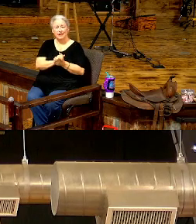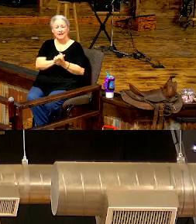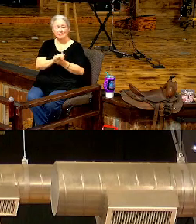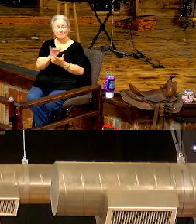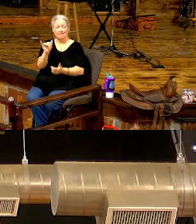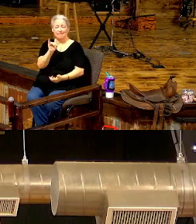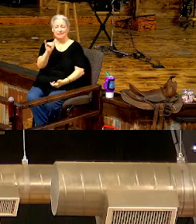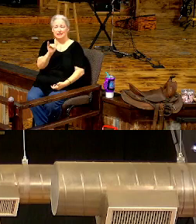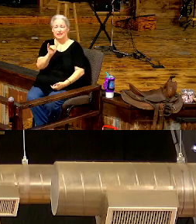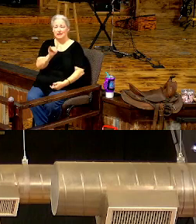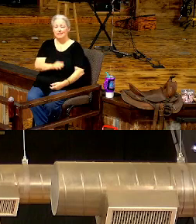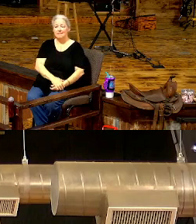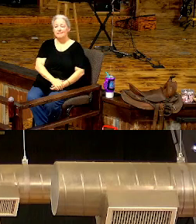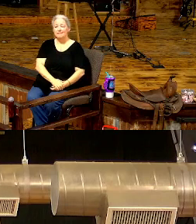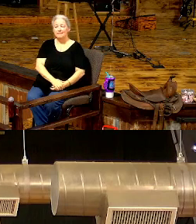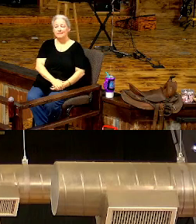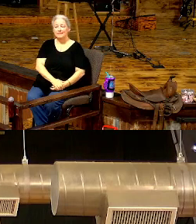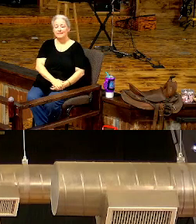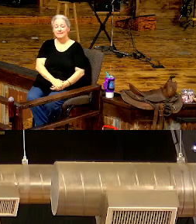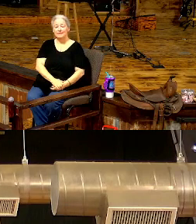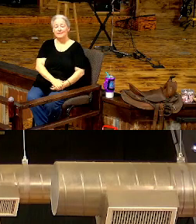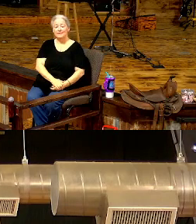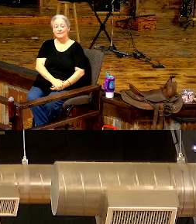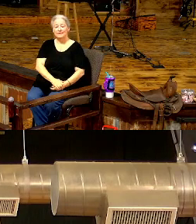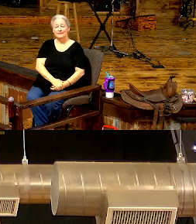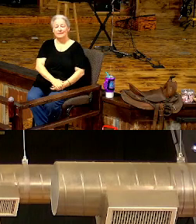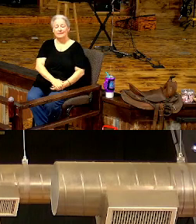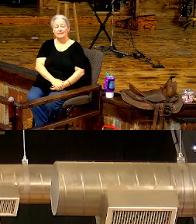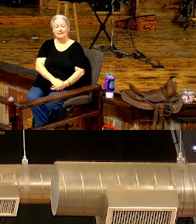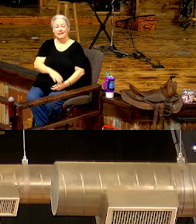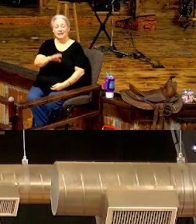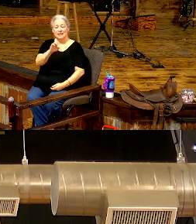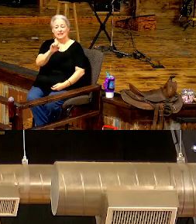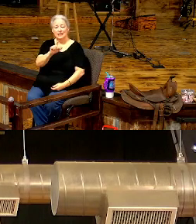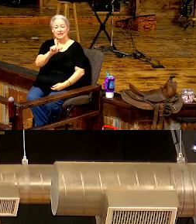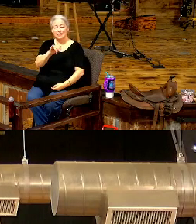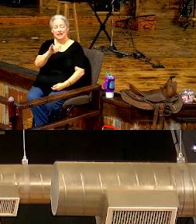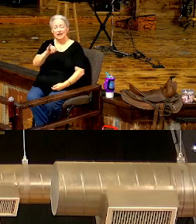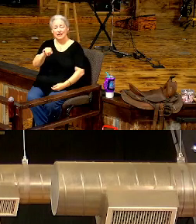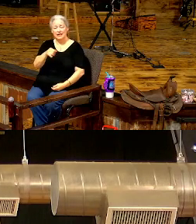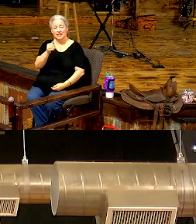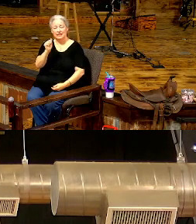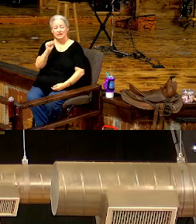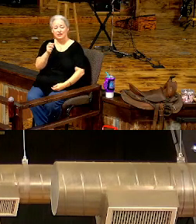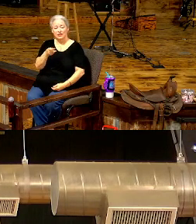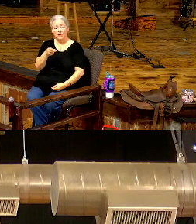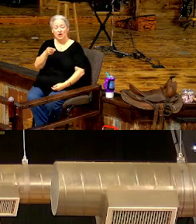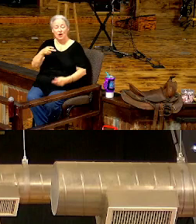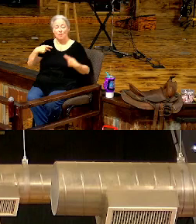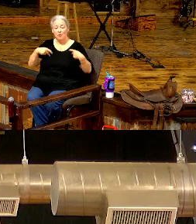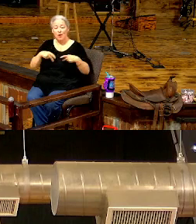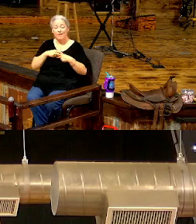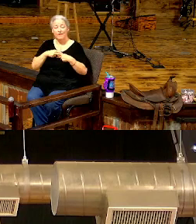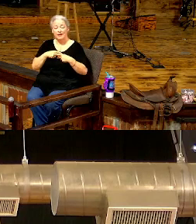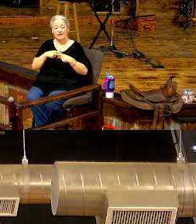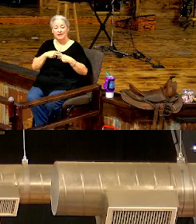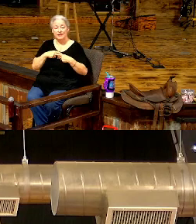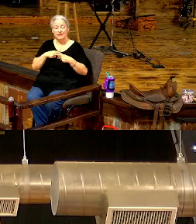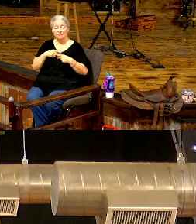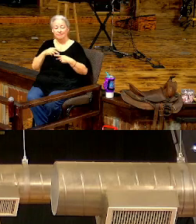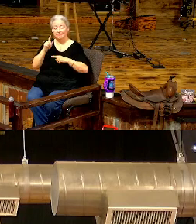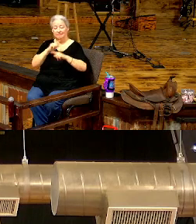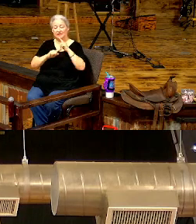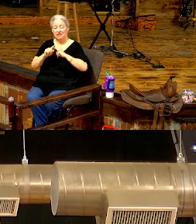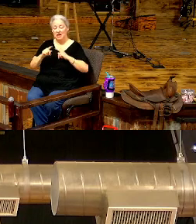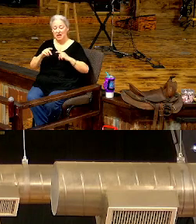likewise, in the same way, Elijah the prophet spoke to his unbelieving nation, and he called down the fire from heaven